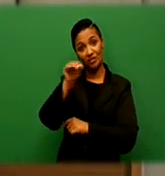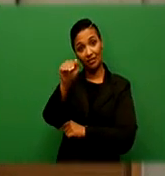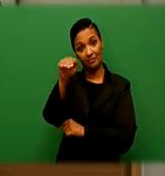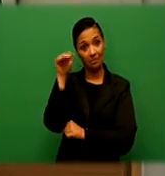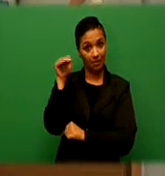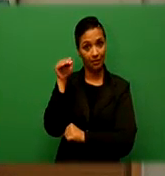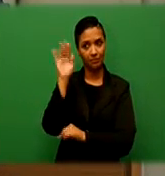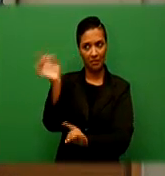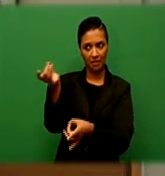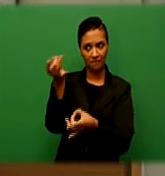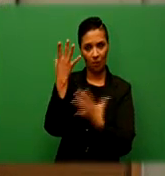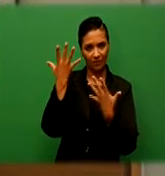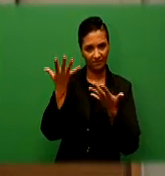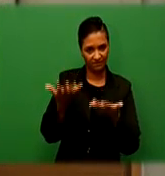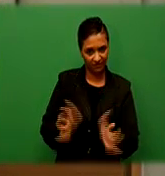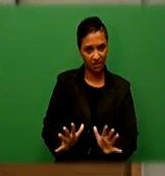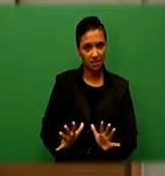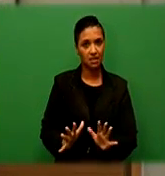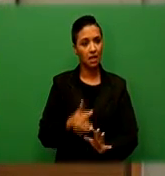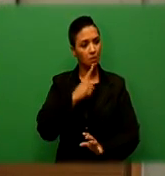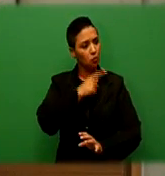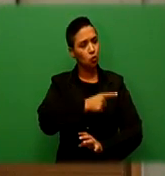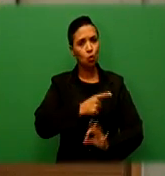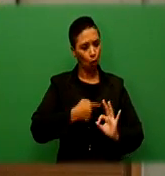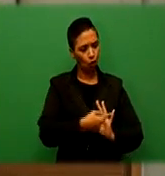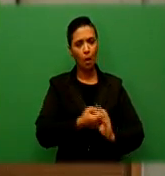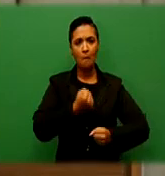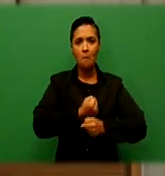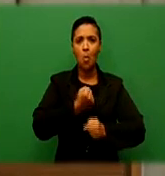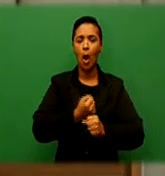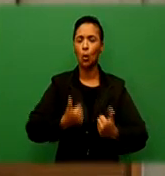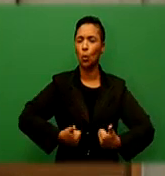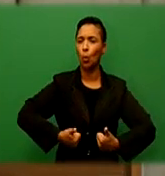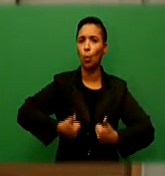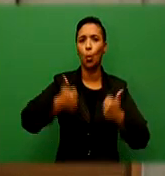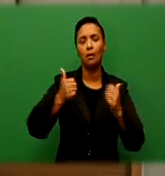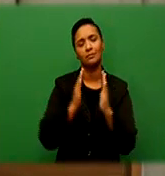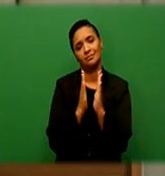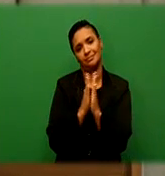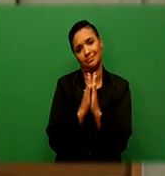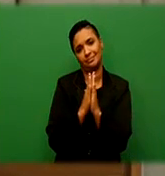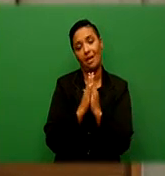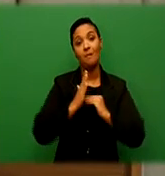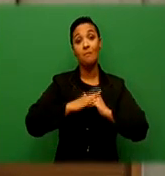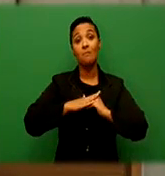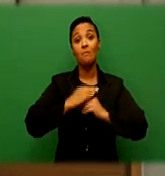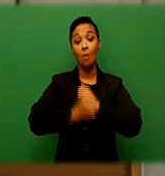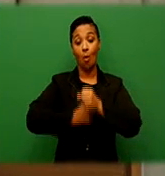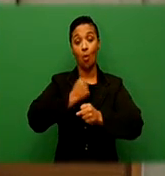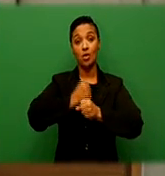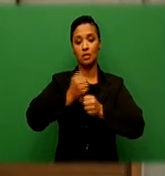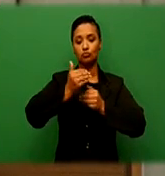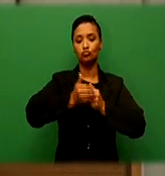says that you are doing a very good job. Can you please continue for another term?